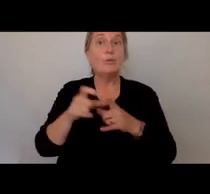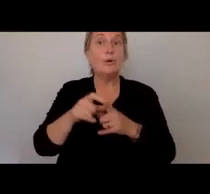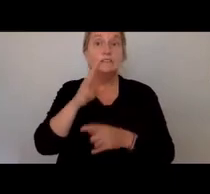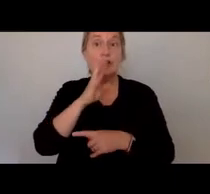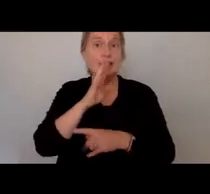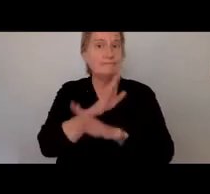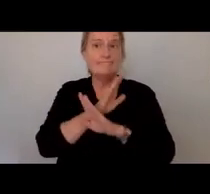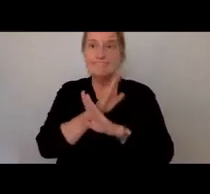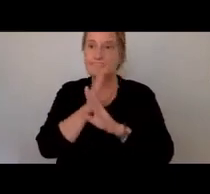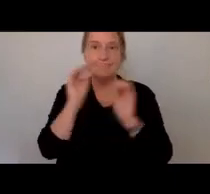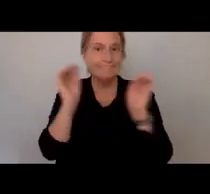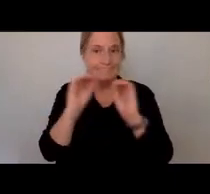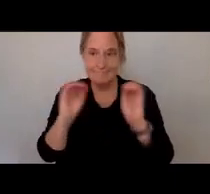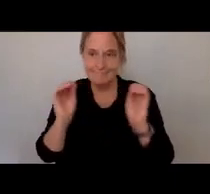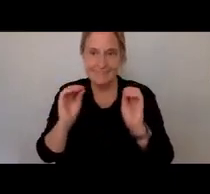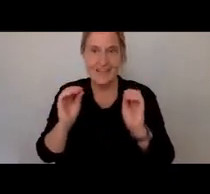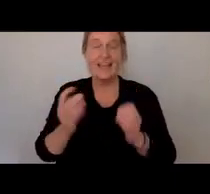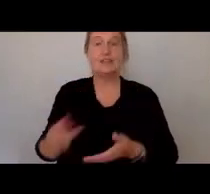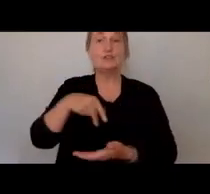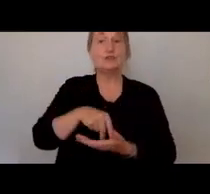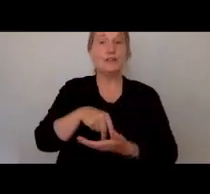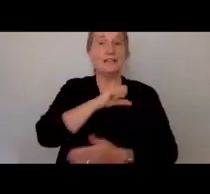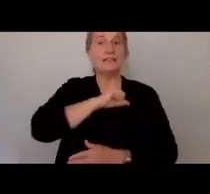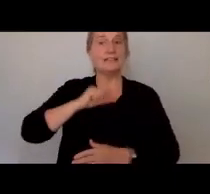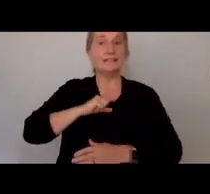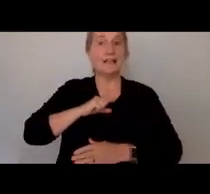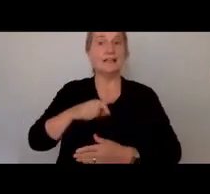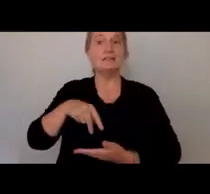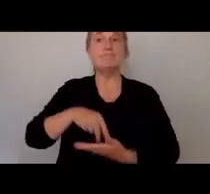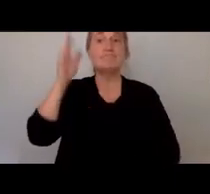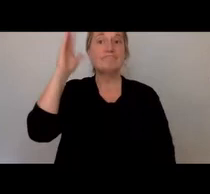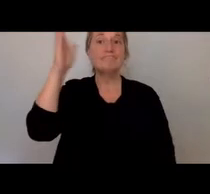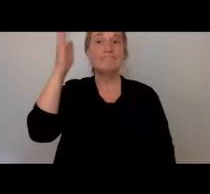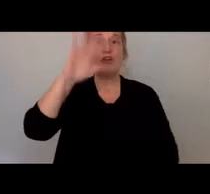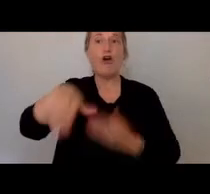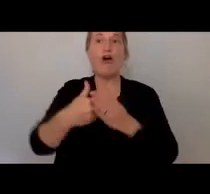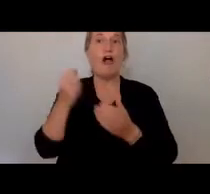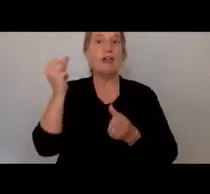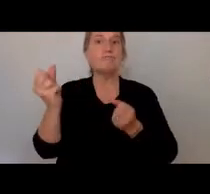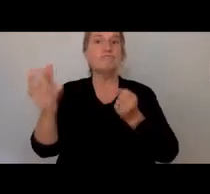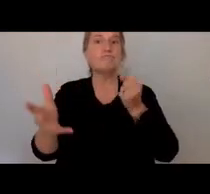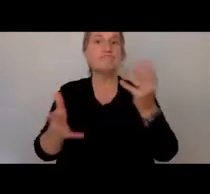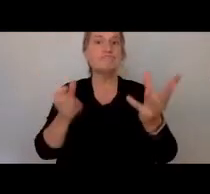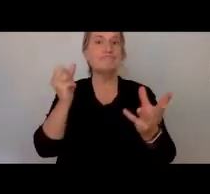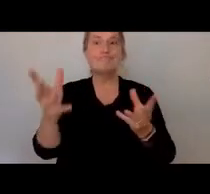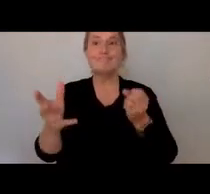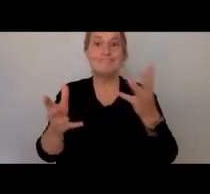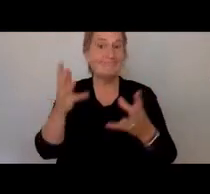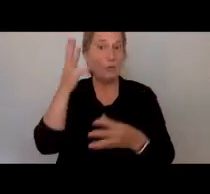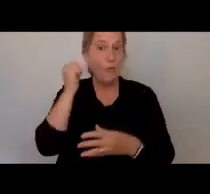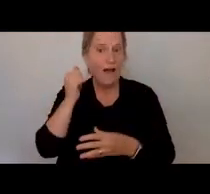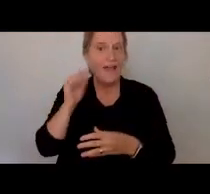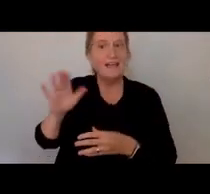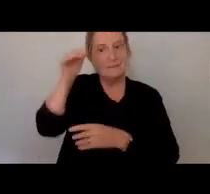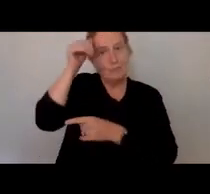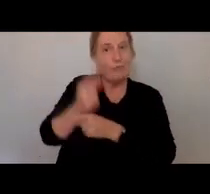in sign language, which he learned from years of speaking to his brother Frank, who was deaf. Tom successfully urged the Senate to pass